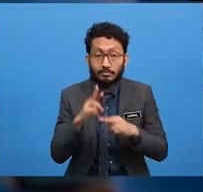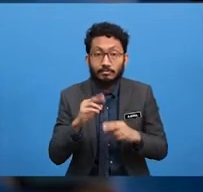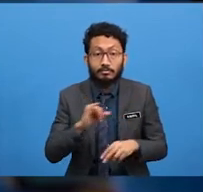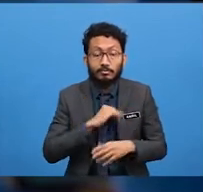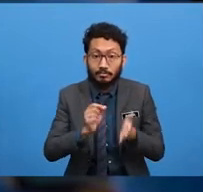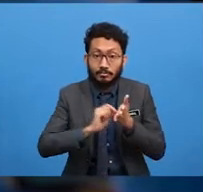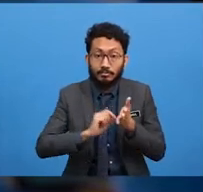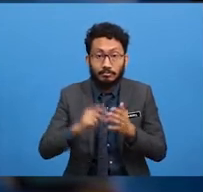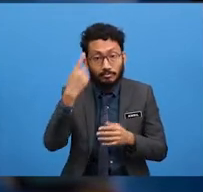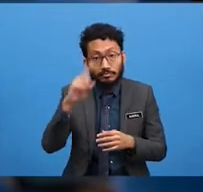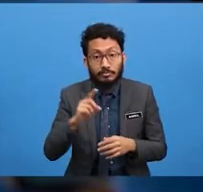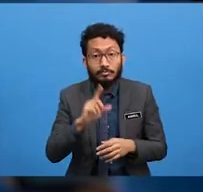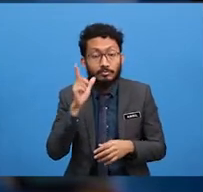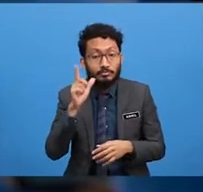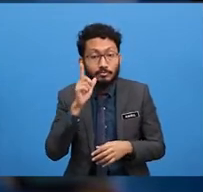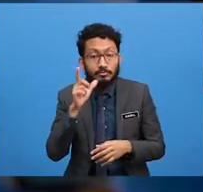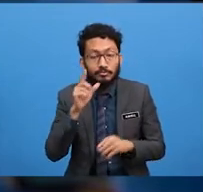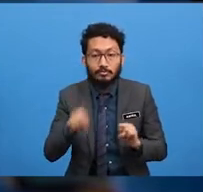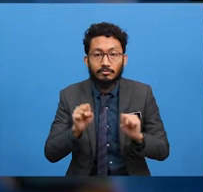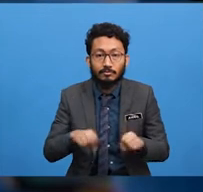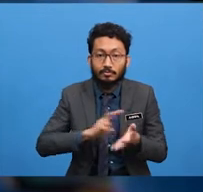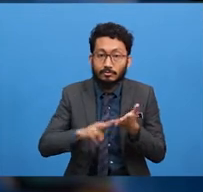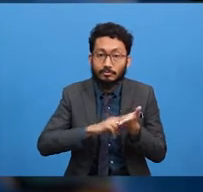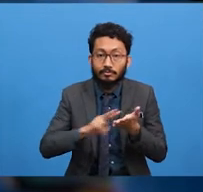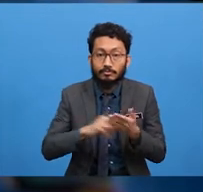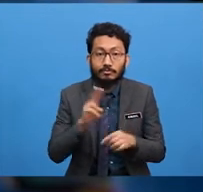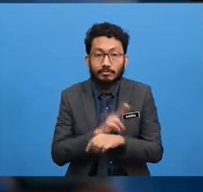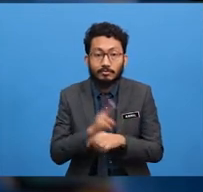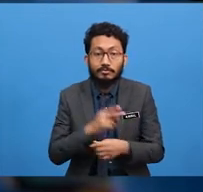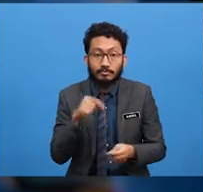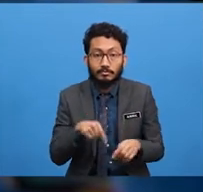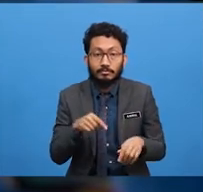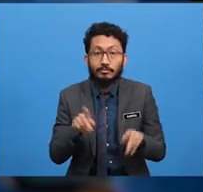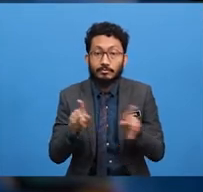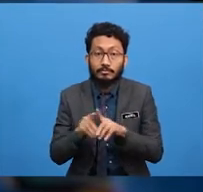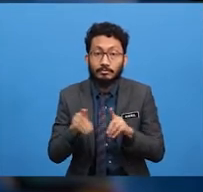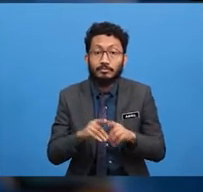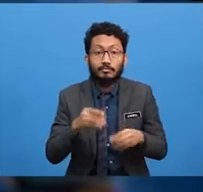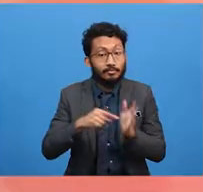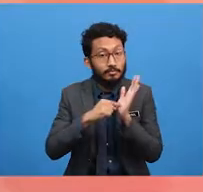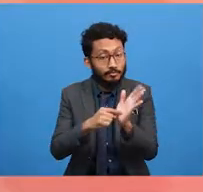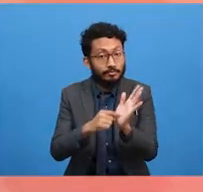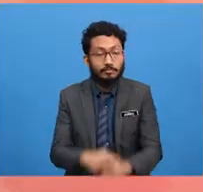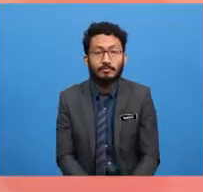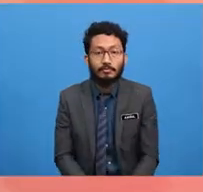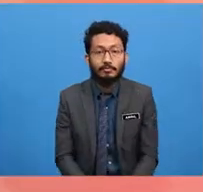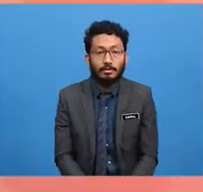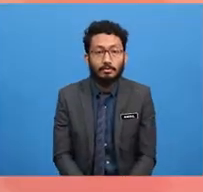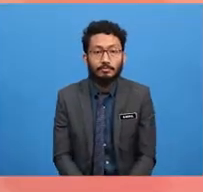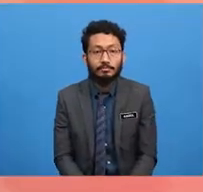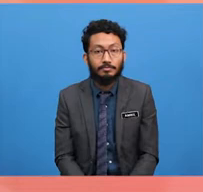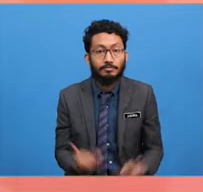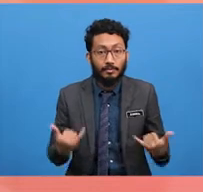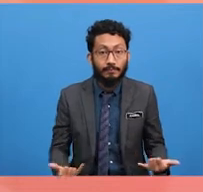have written for Lydia. You can read and use this as a reference. Now,